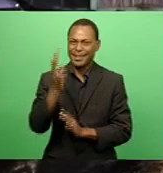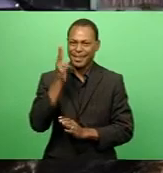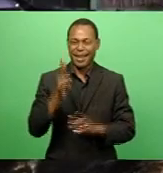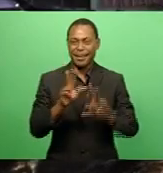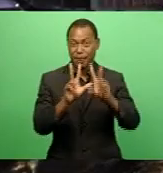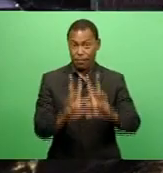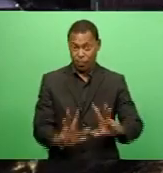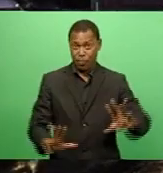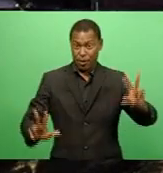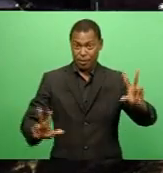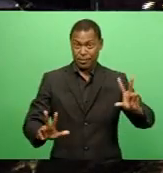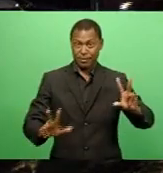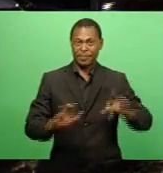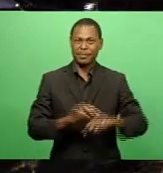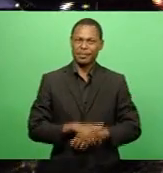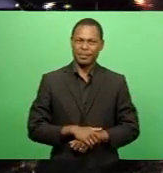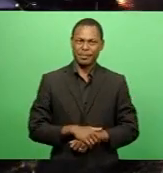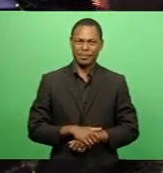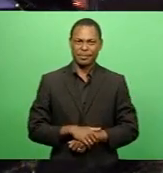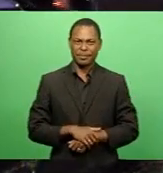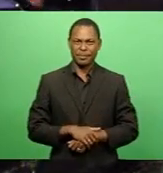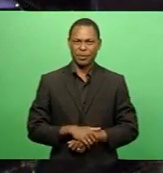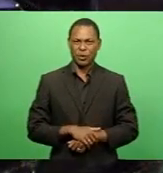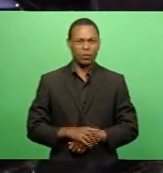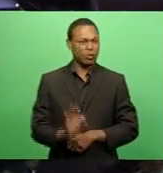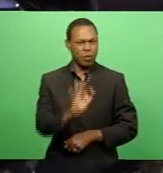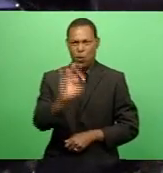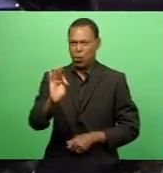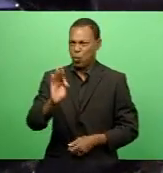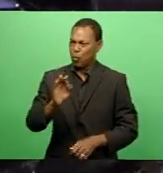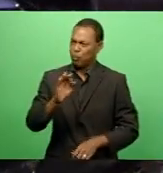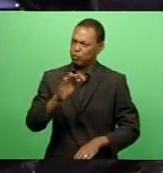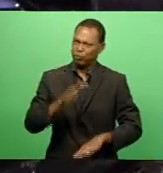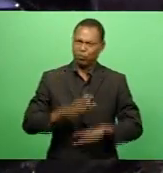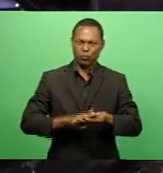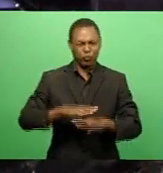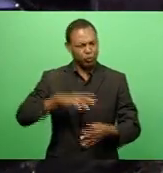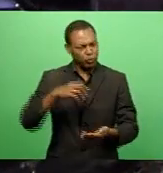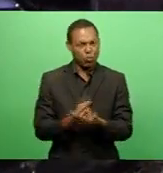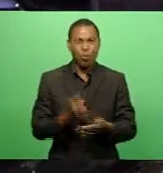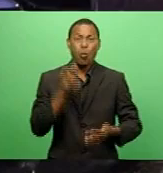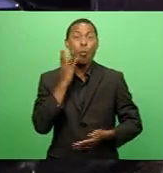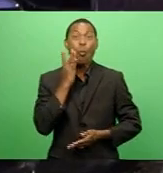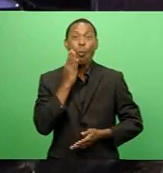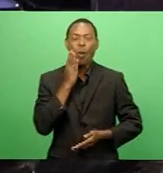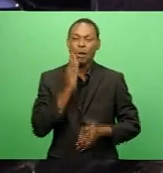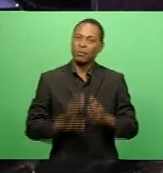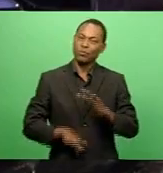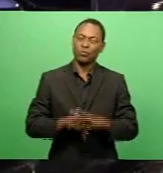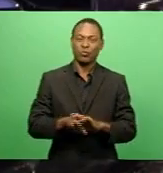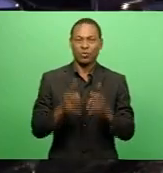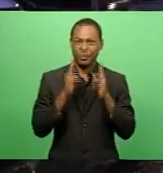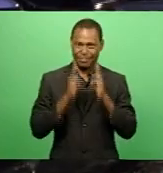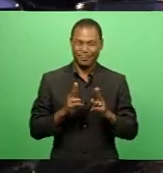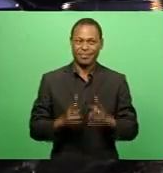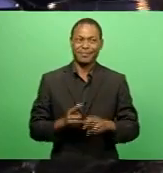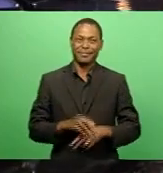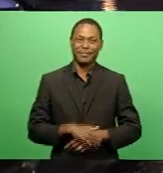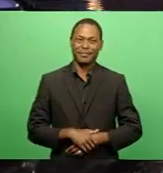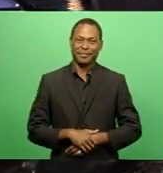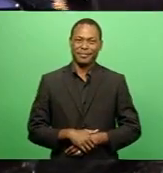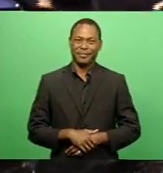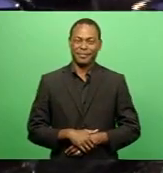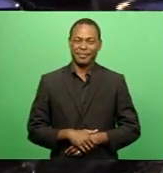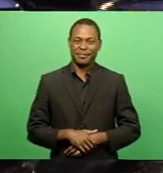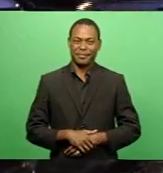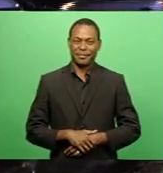Vanuatu. So, Edwin, I'm not fully sure when we will return to full normalcy, but for now we are back on our feet,